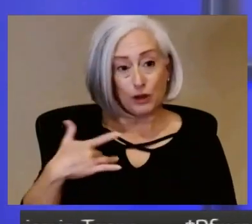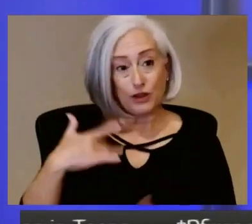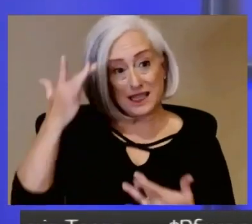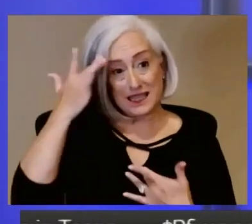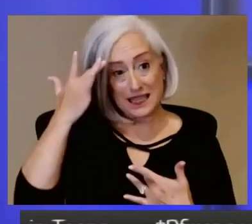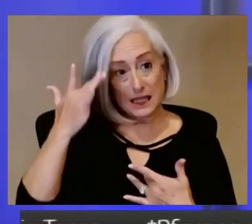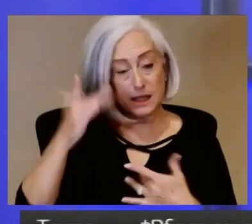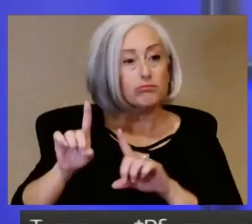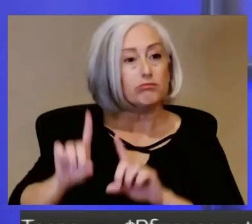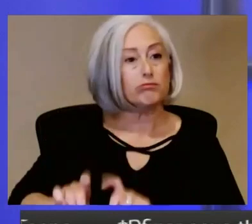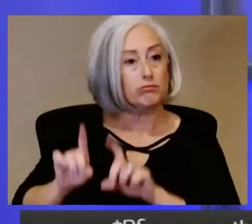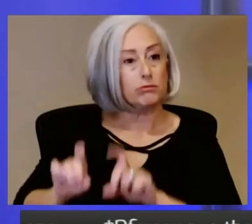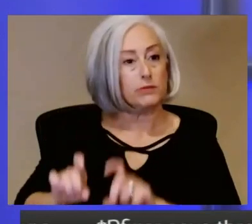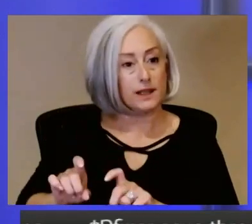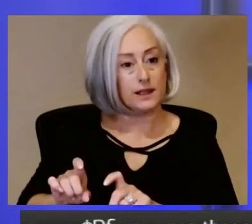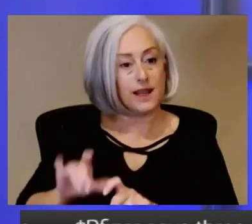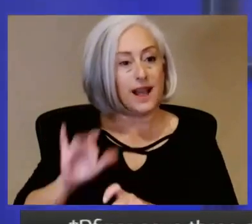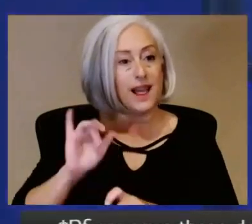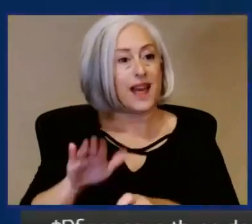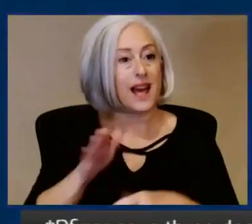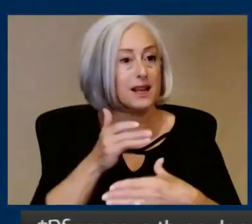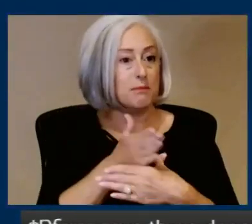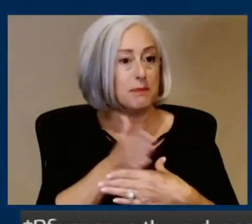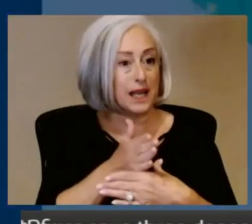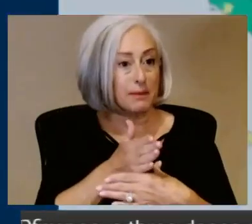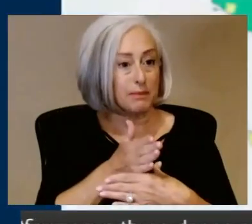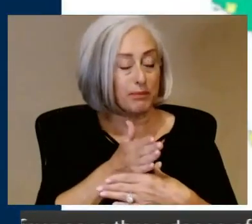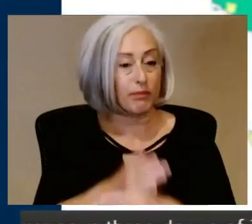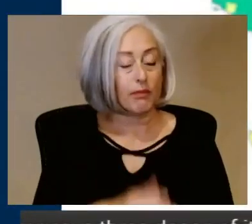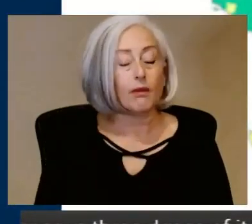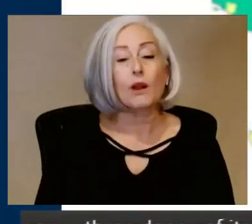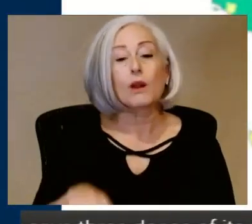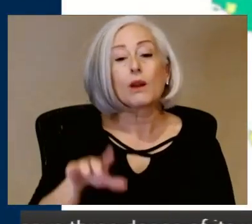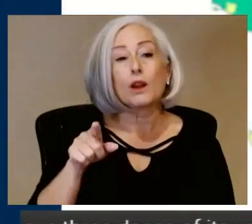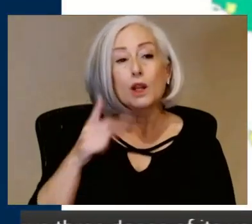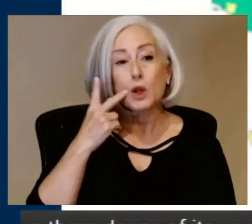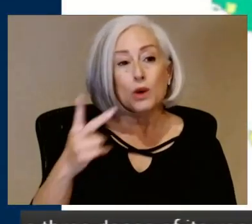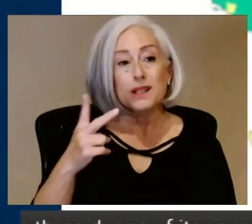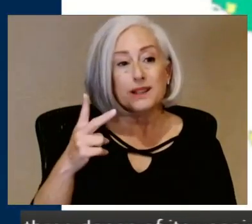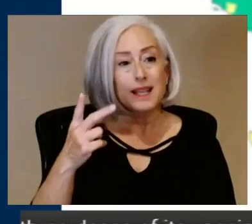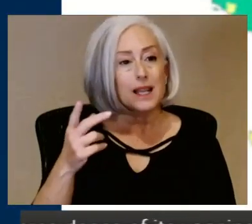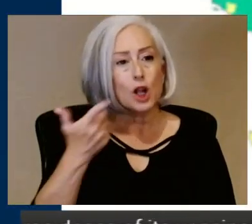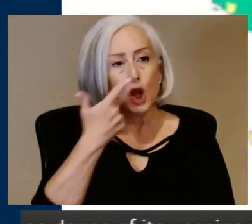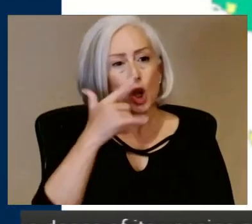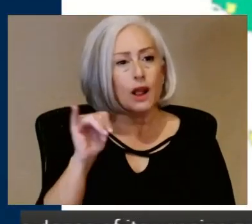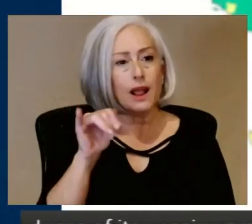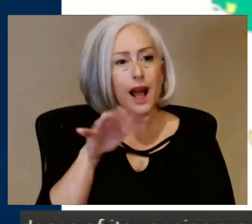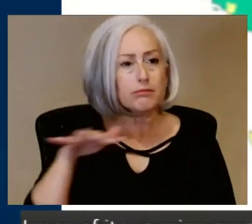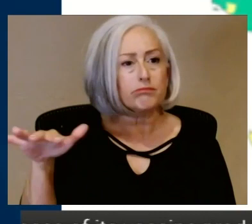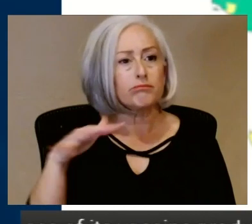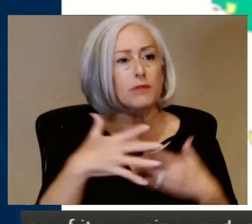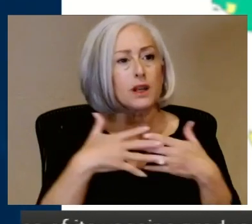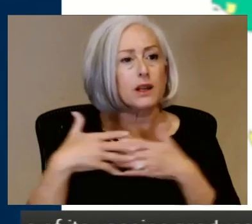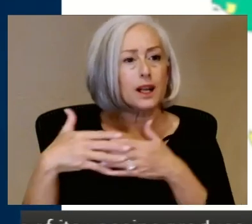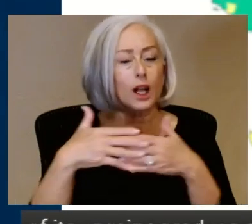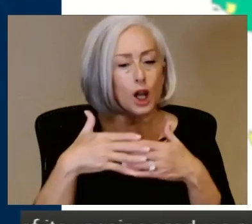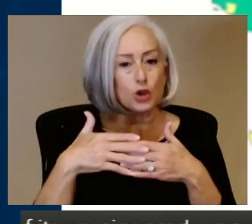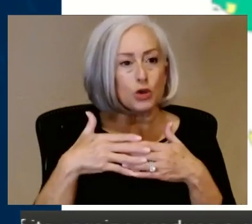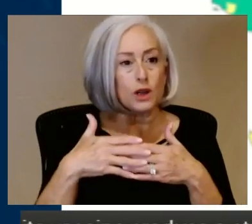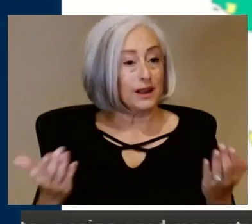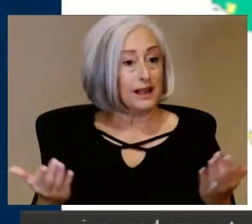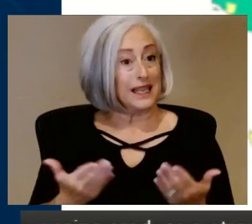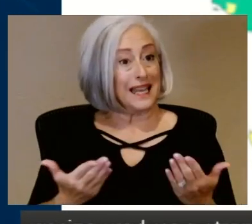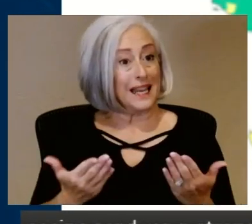means. Now, this chart by the CDC shows the severity across the country. Take a look at that. Here in our area, community levels for